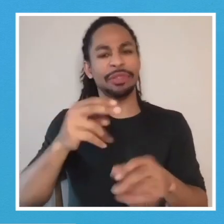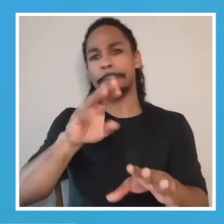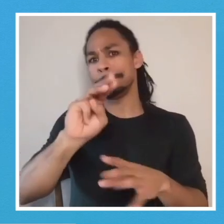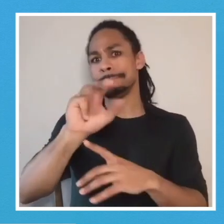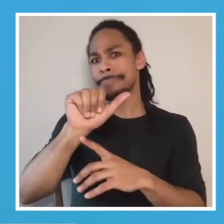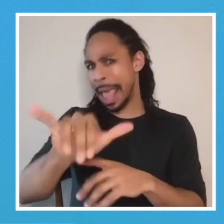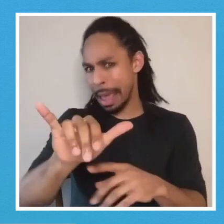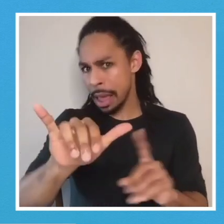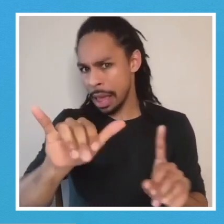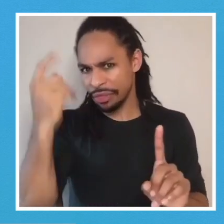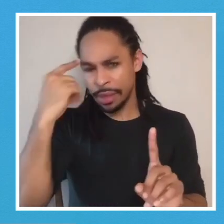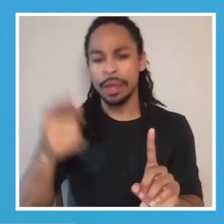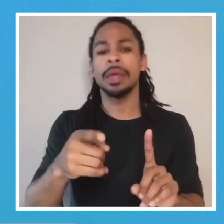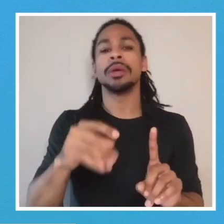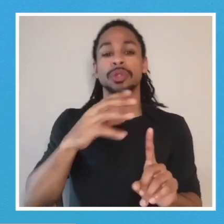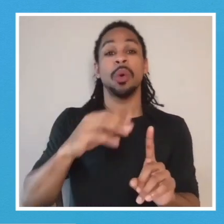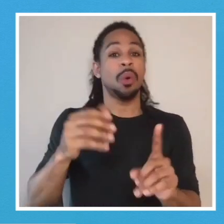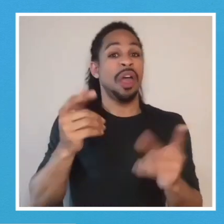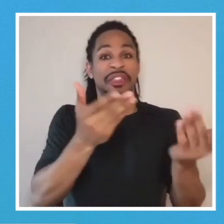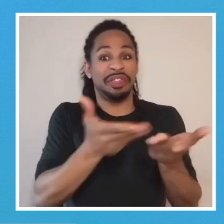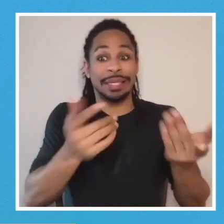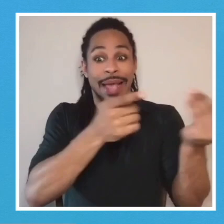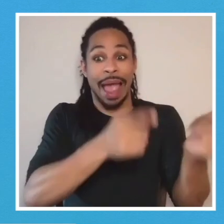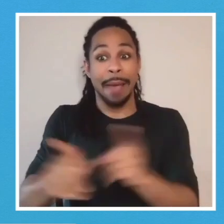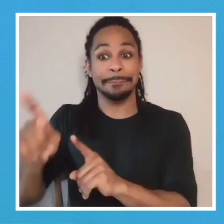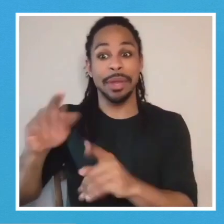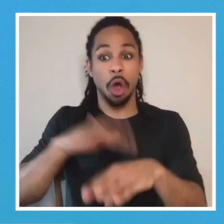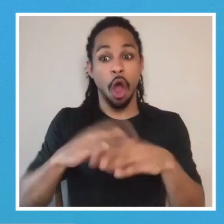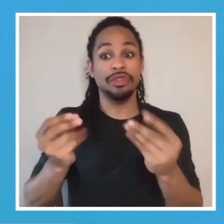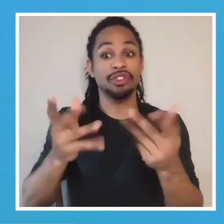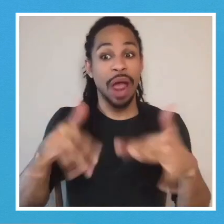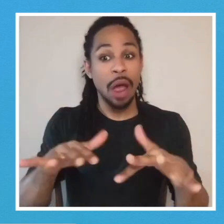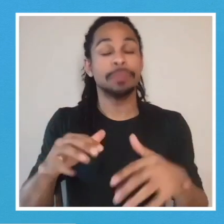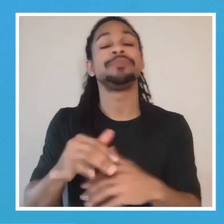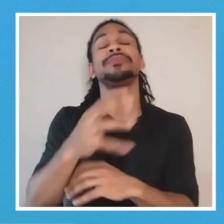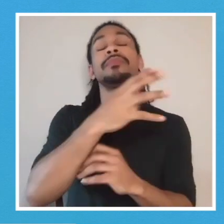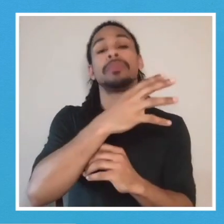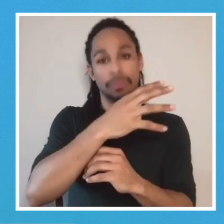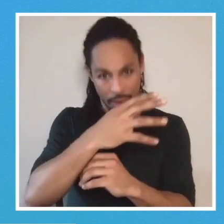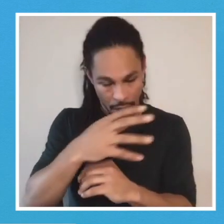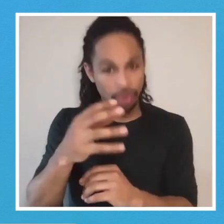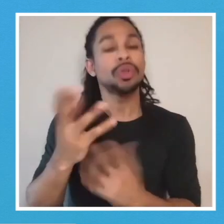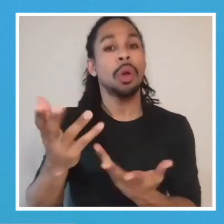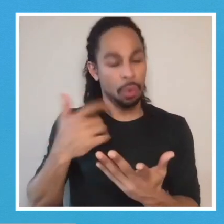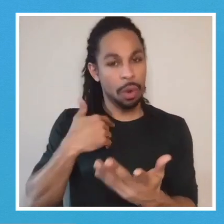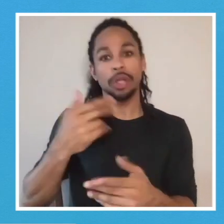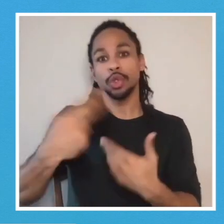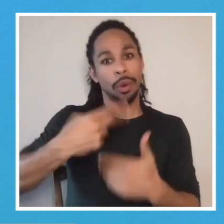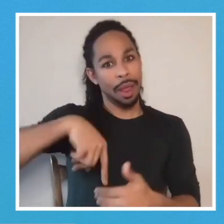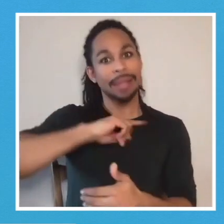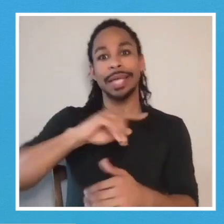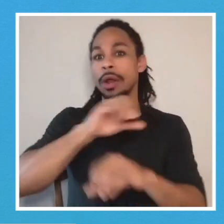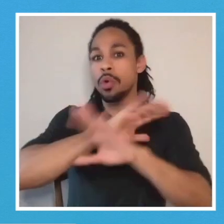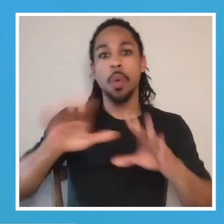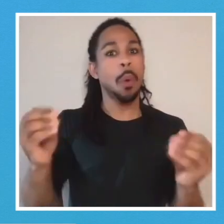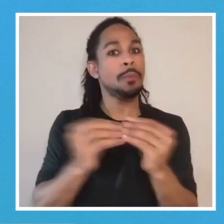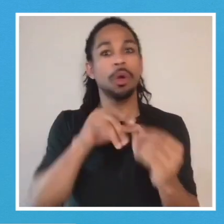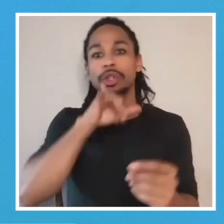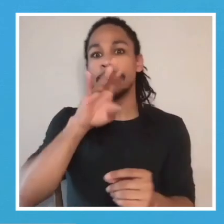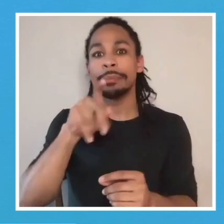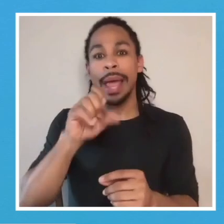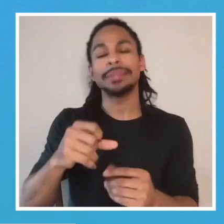ground, online, everywhere. So just join us at nomoredirtybanks.com, and I'll let Chief Namux say more, because it is his community.